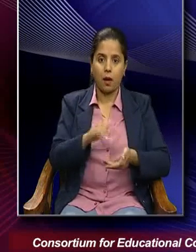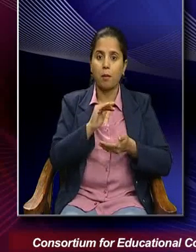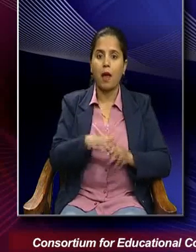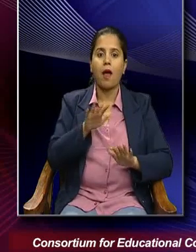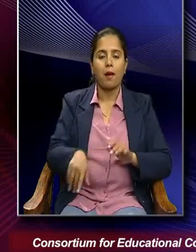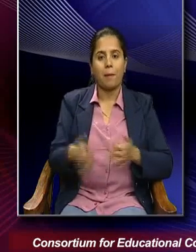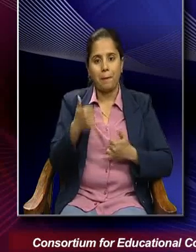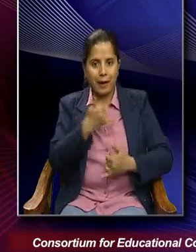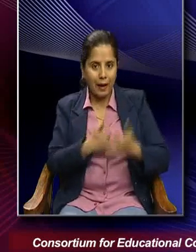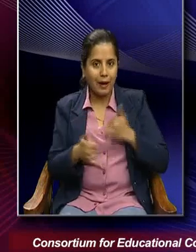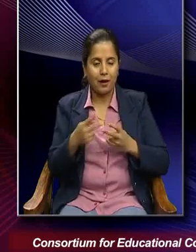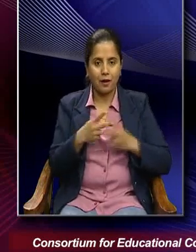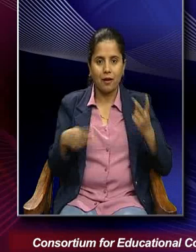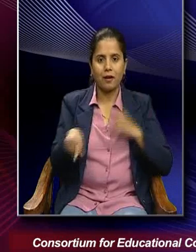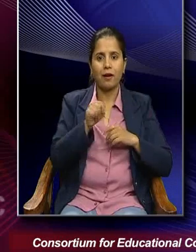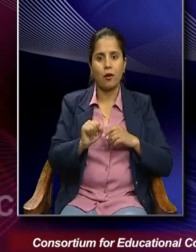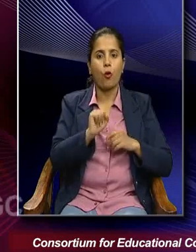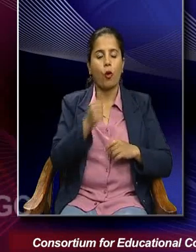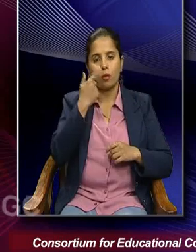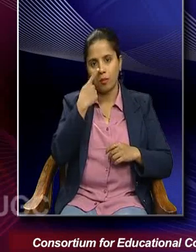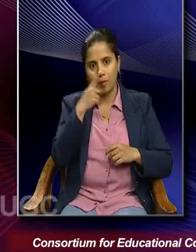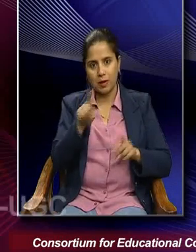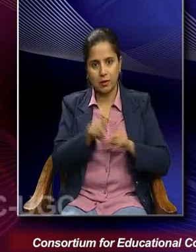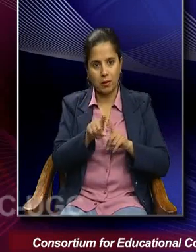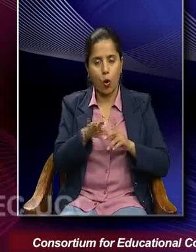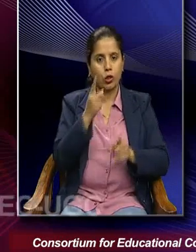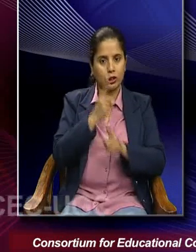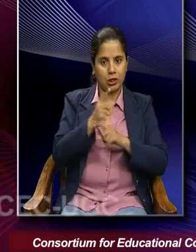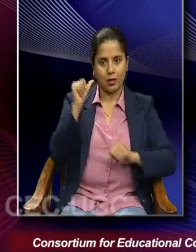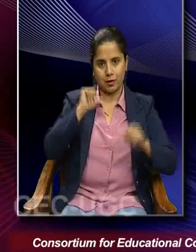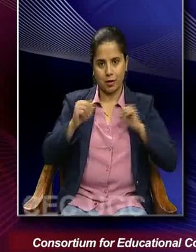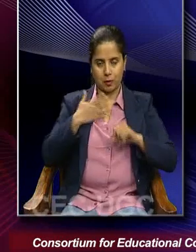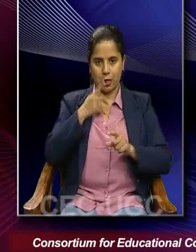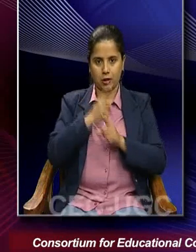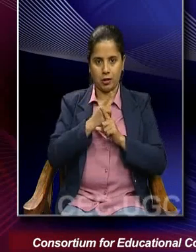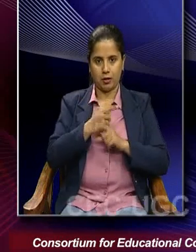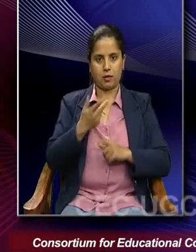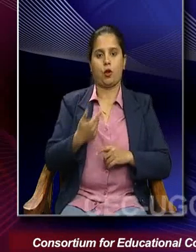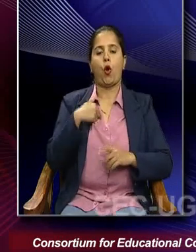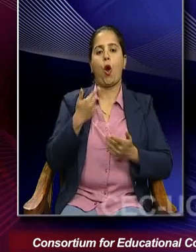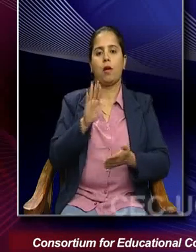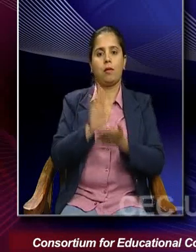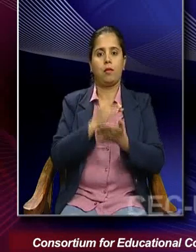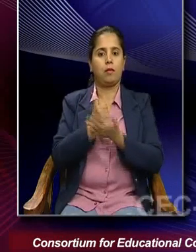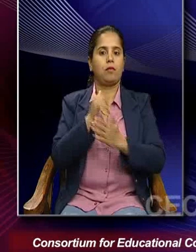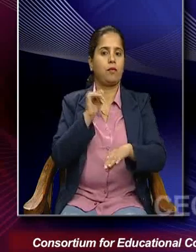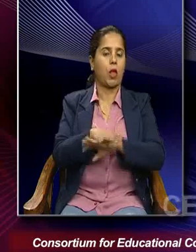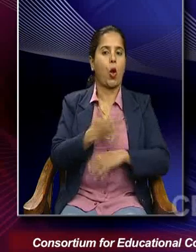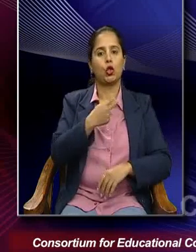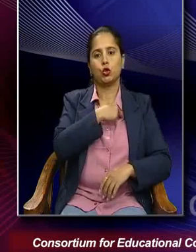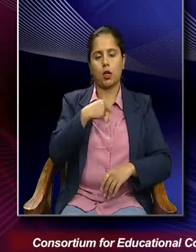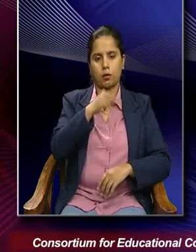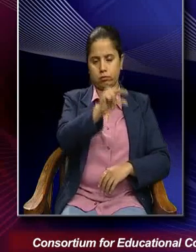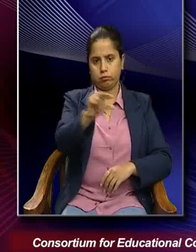professions and certain kind of also gendered understanding of society. So, what are the